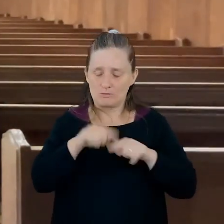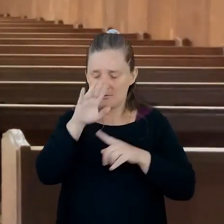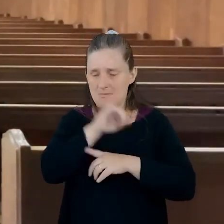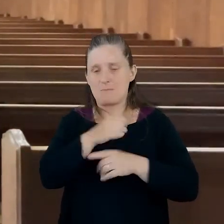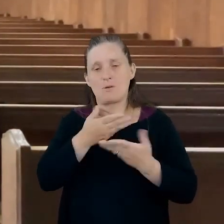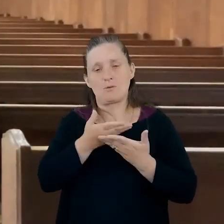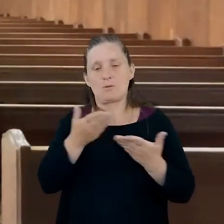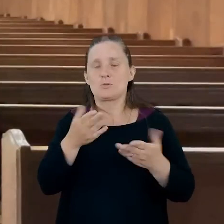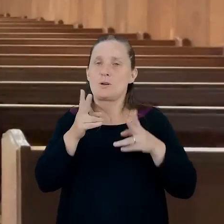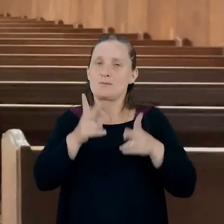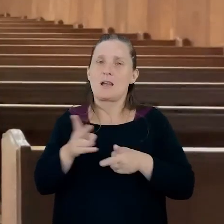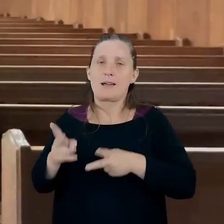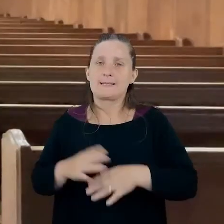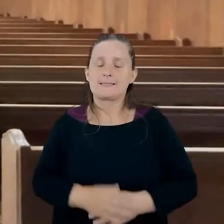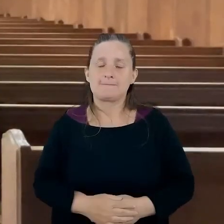have died.